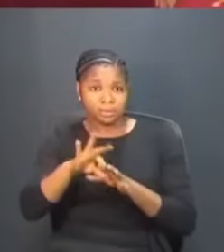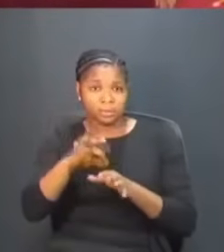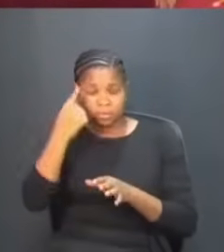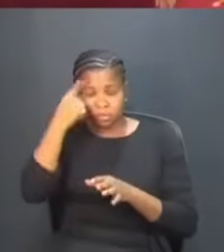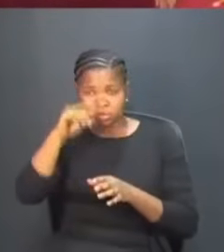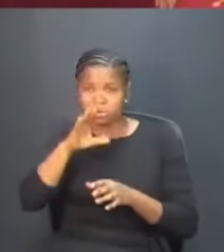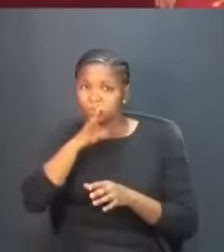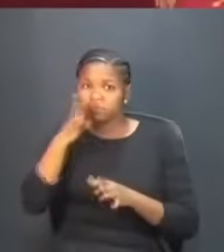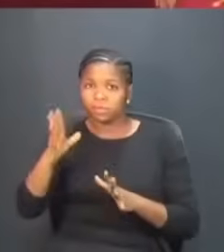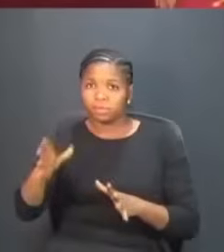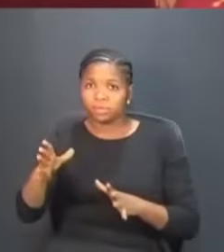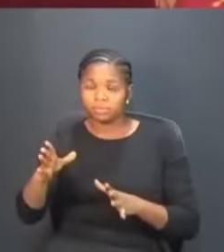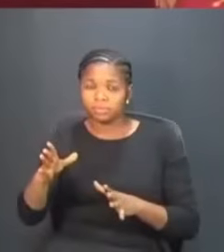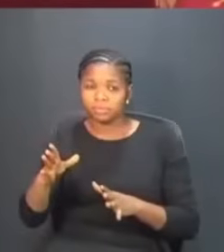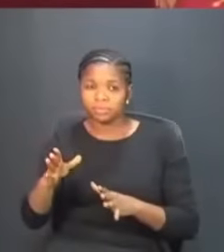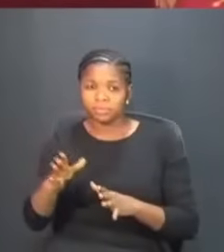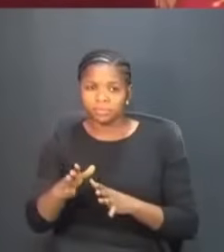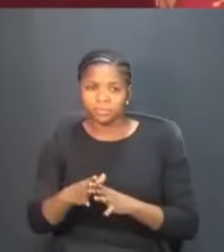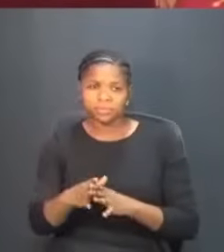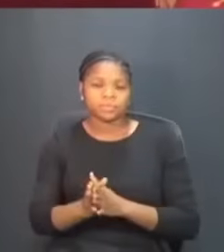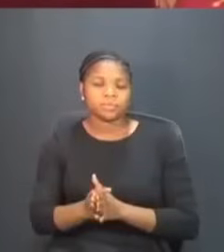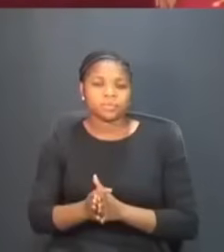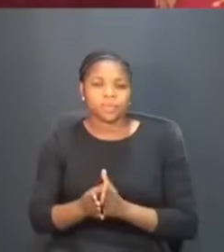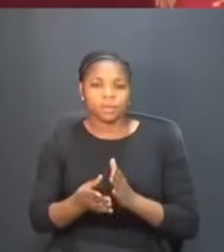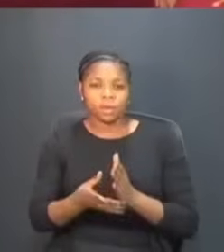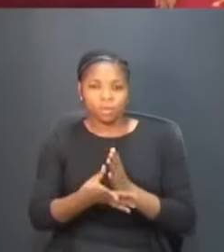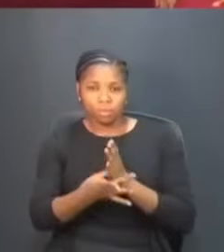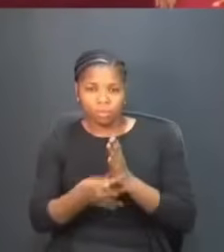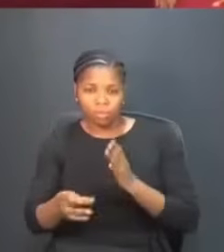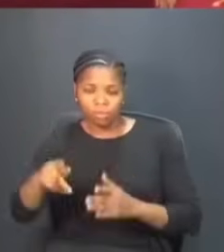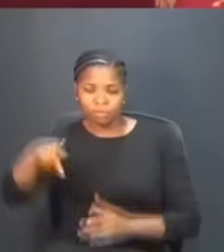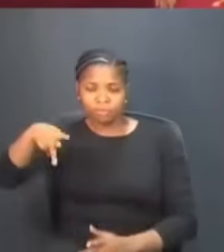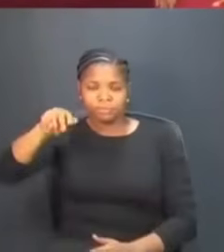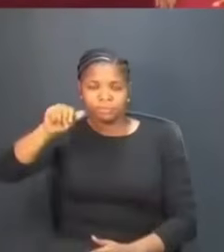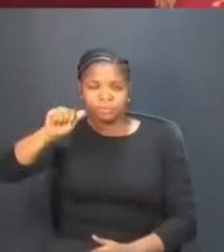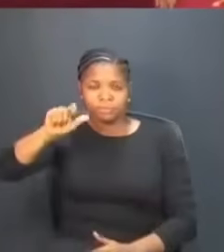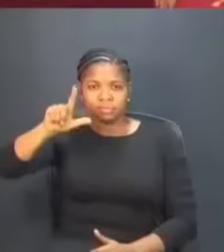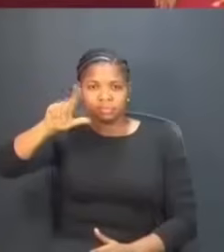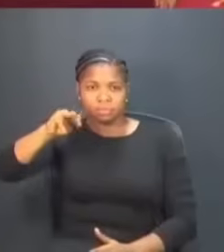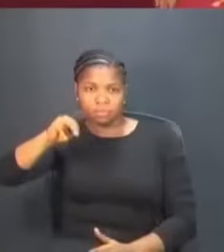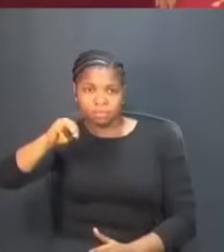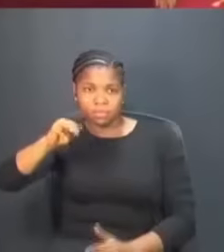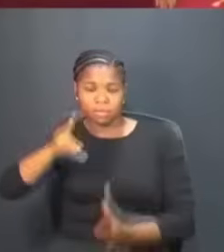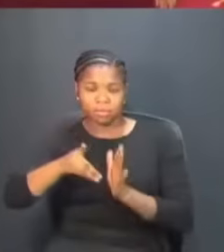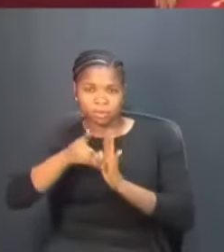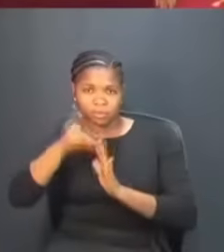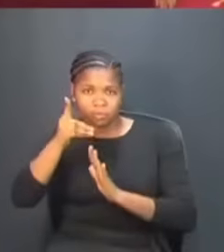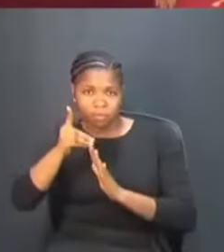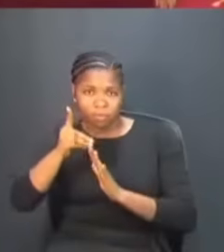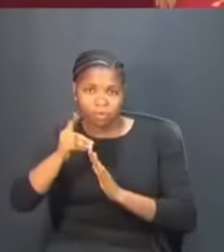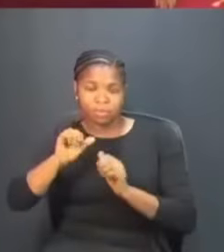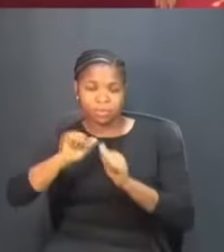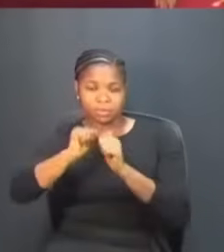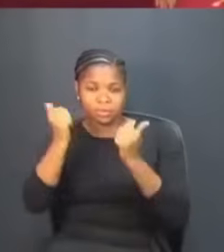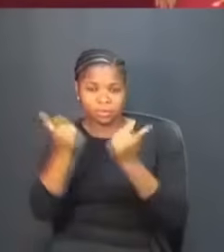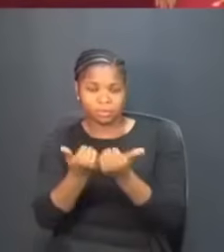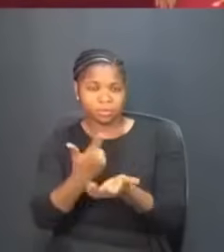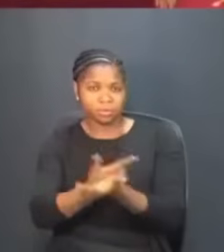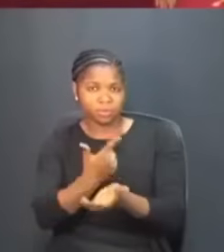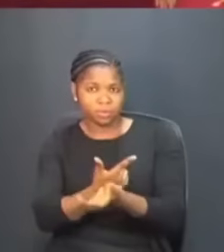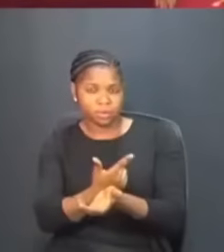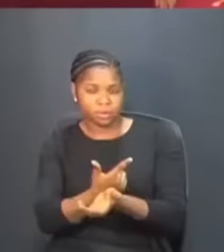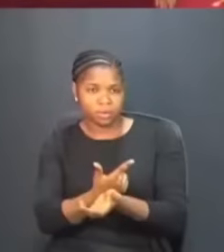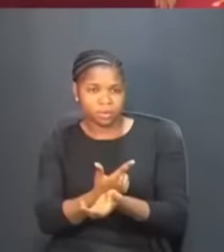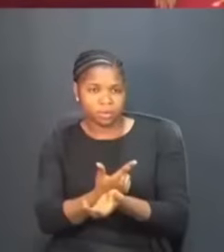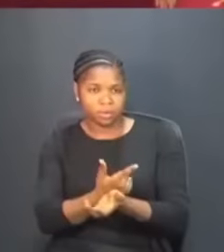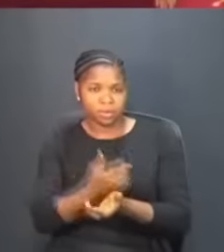by TCDA, the Oil Palm Development Association of Ghana, and the Oil Palm Research Institute of